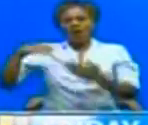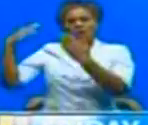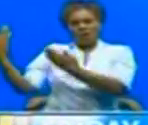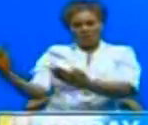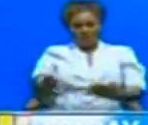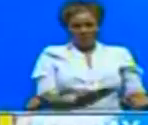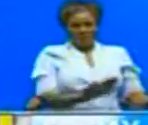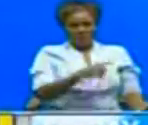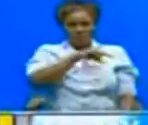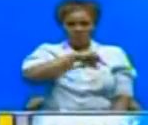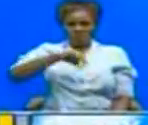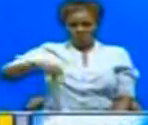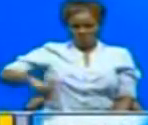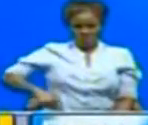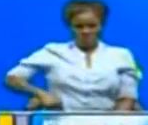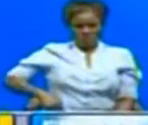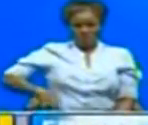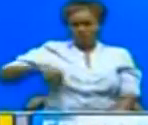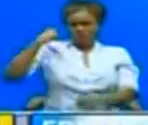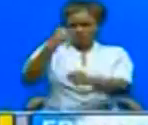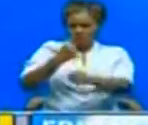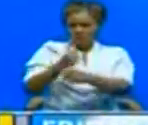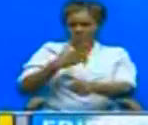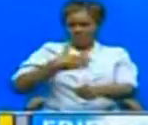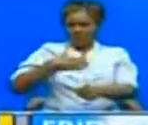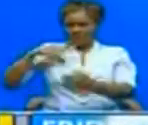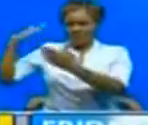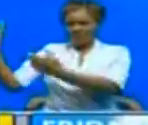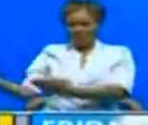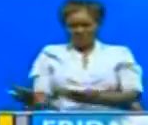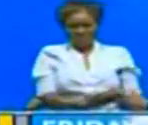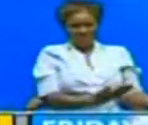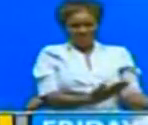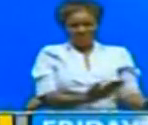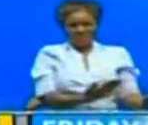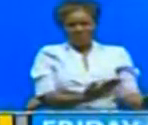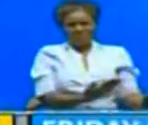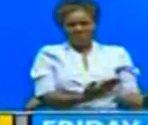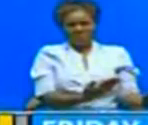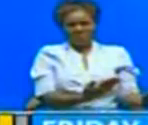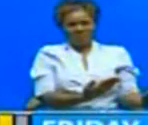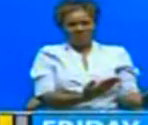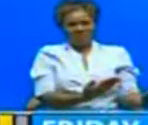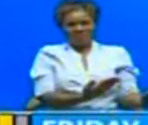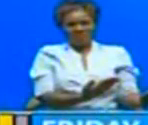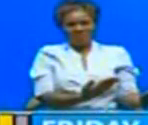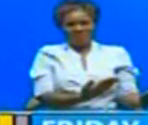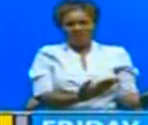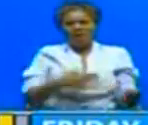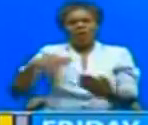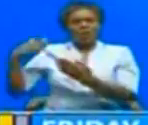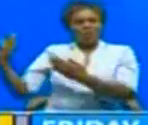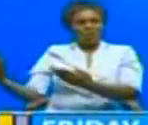the Queen. Now, it's my duty to welcome Her Highness, Her Majesty.